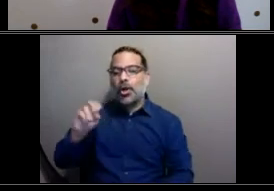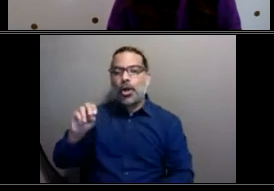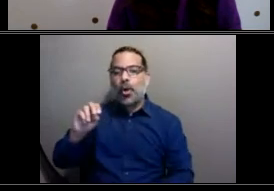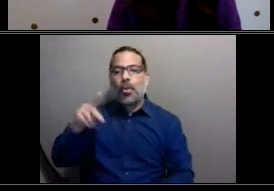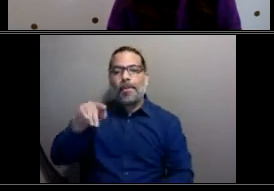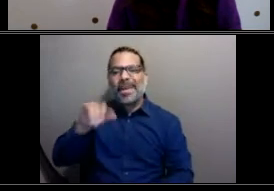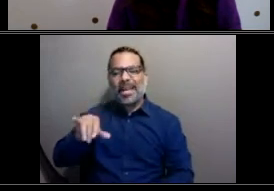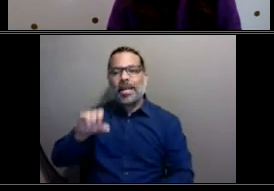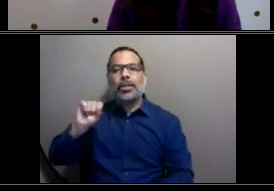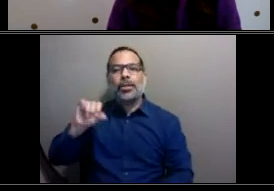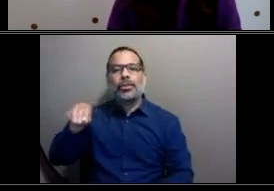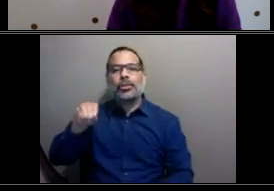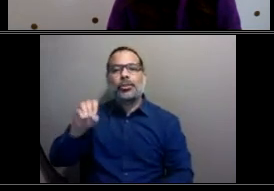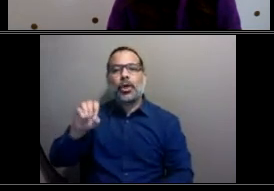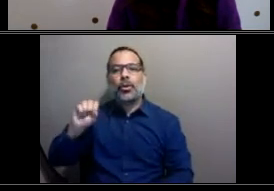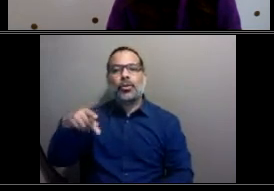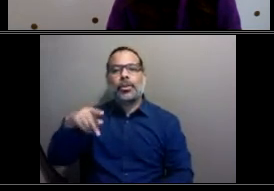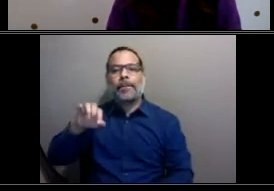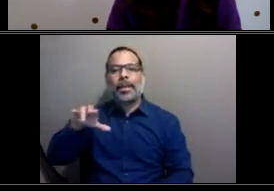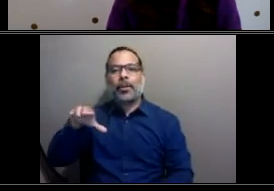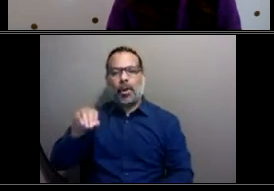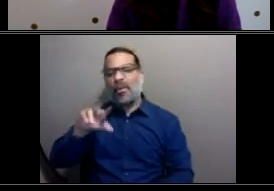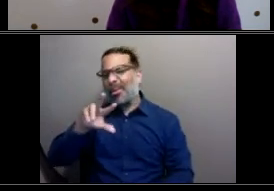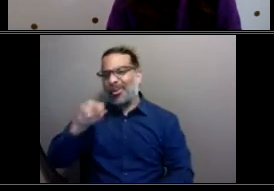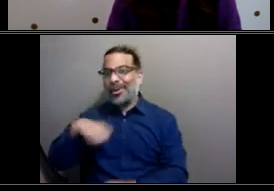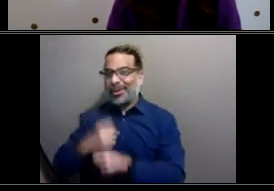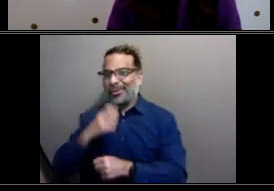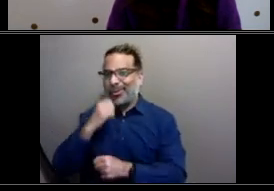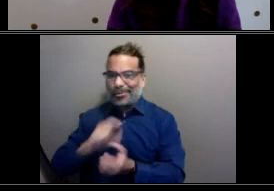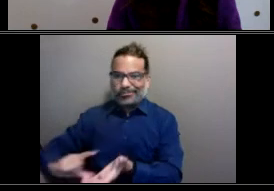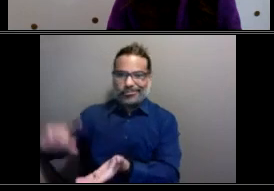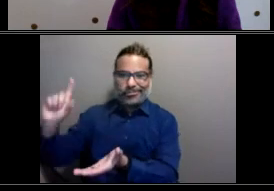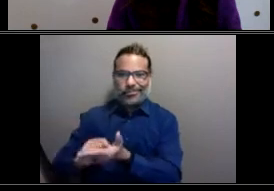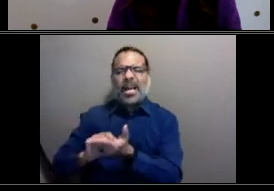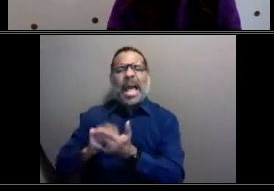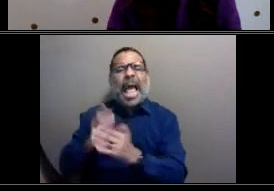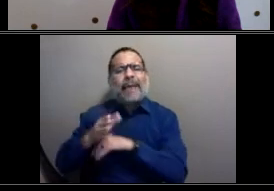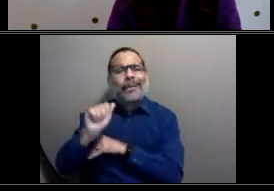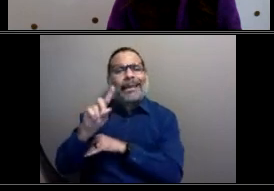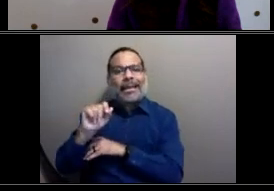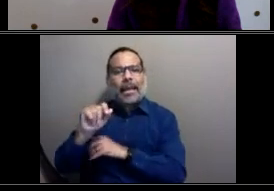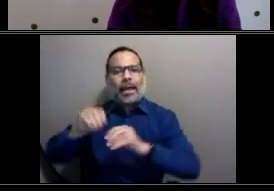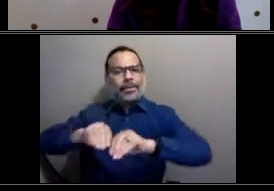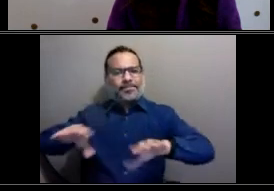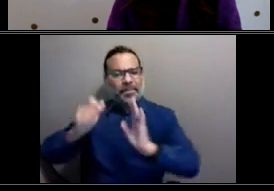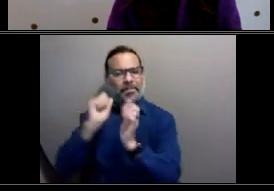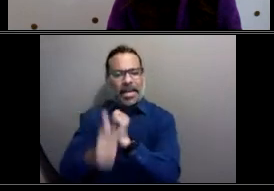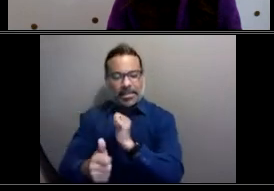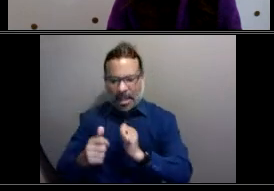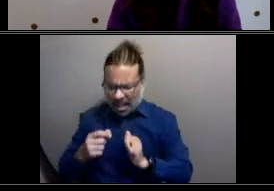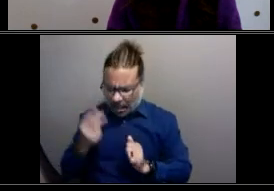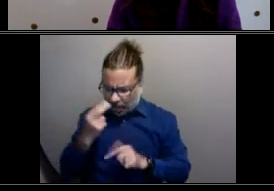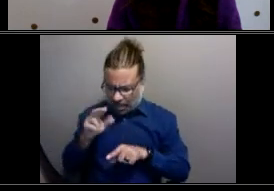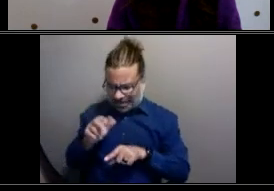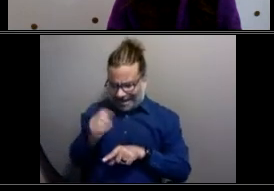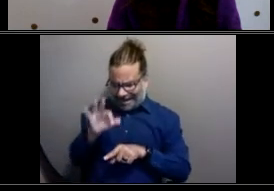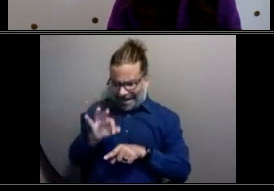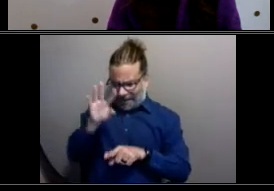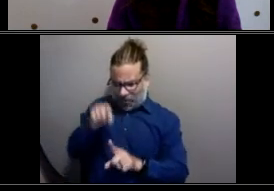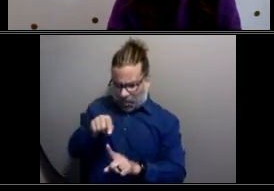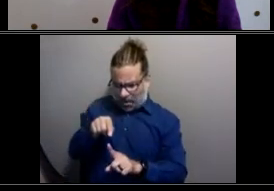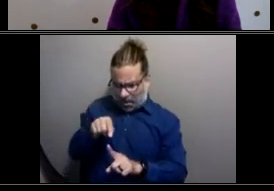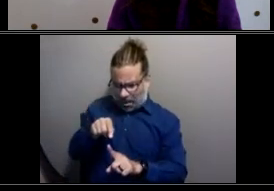was written right after the ADA was published. And as I'm reading this book, I'm realizing all the issues we had in 1994 are the same